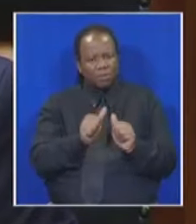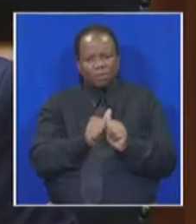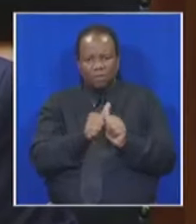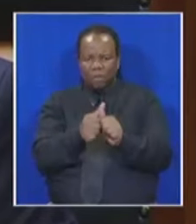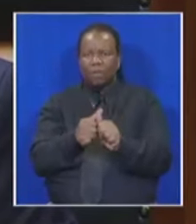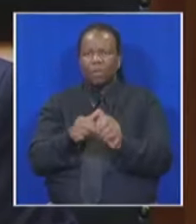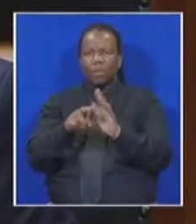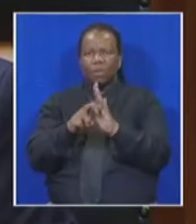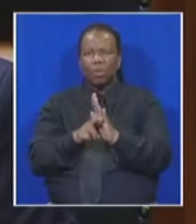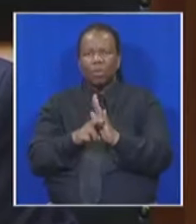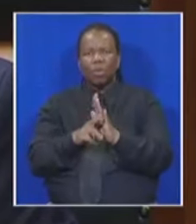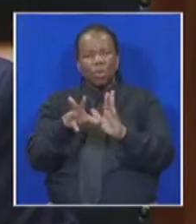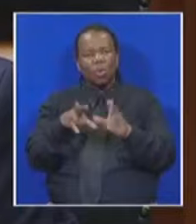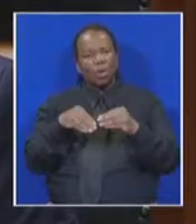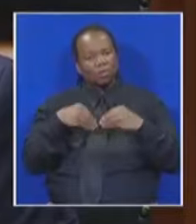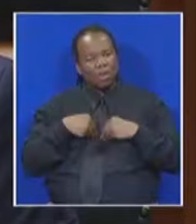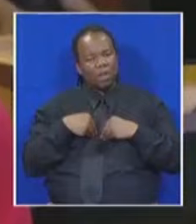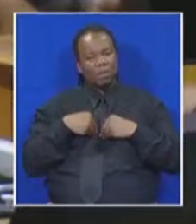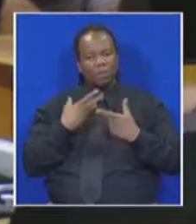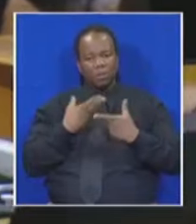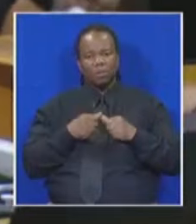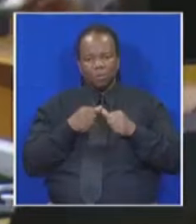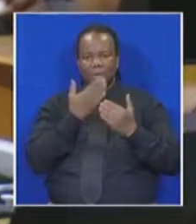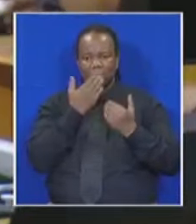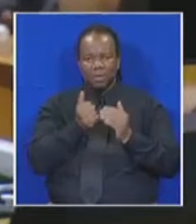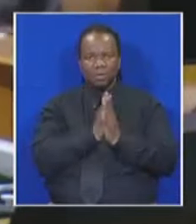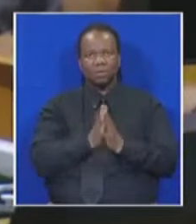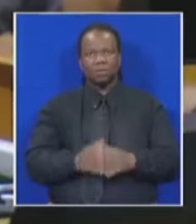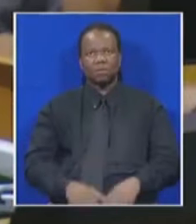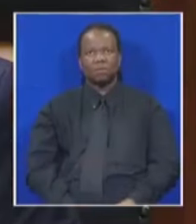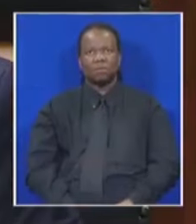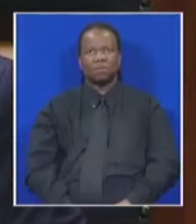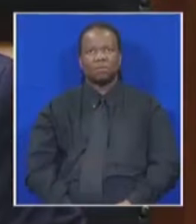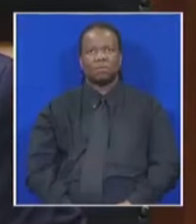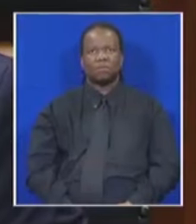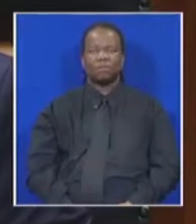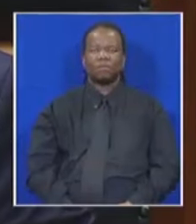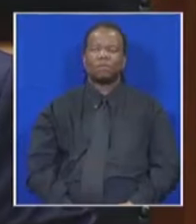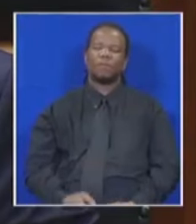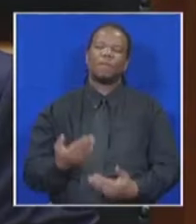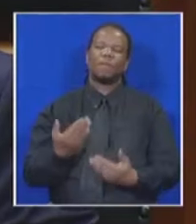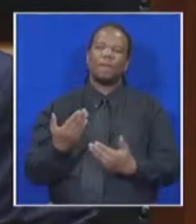Please take it and we'll move in like that. Please. Honorable members,